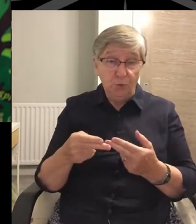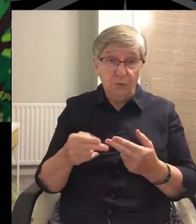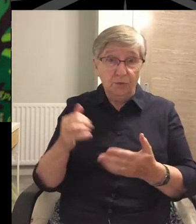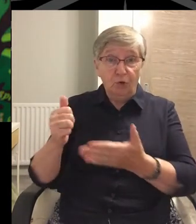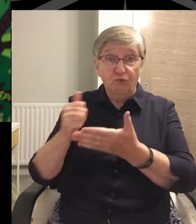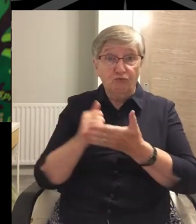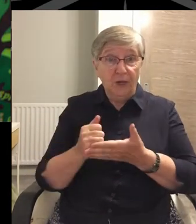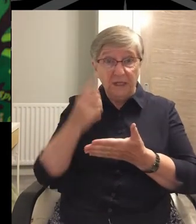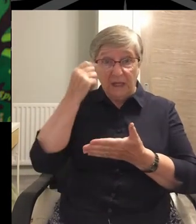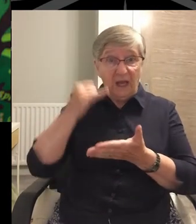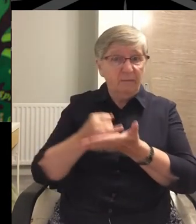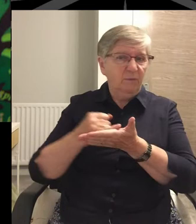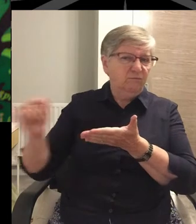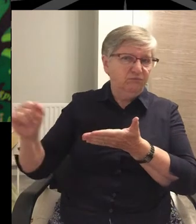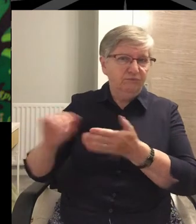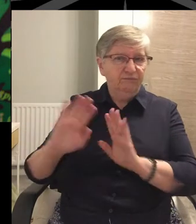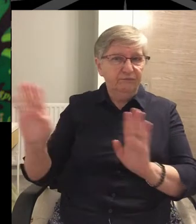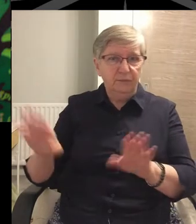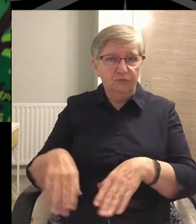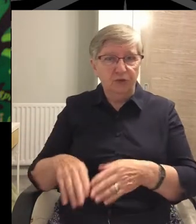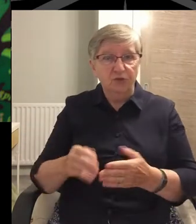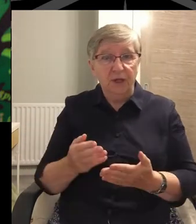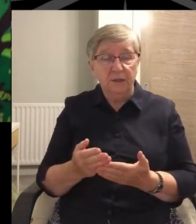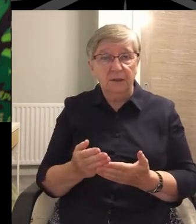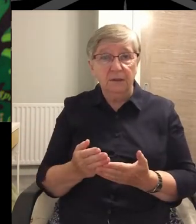news is that grace can be rejected.